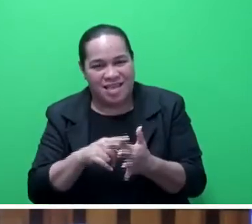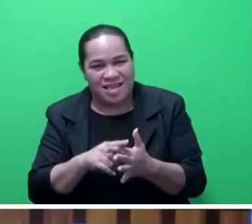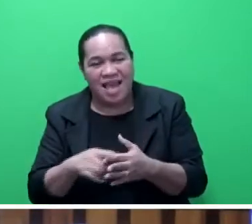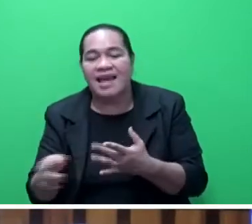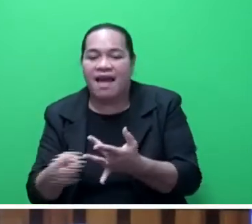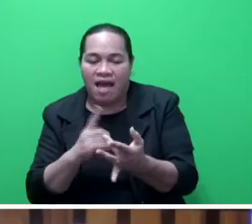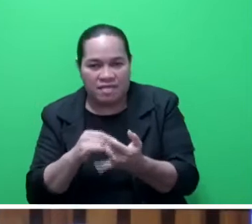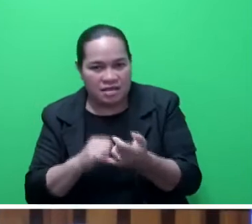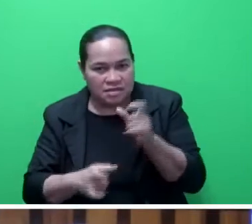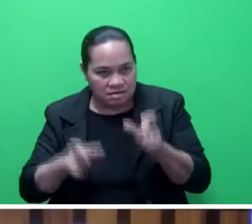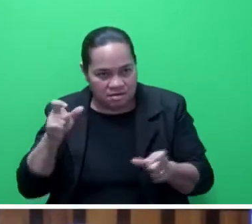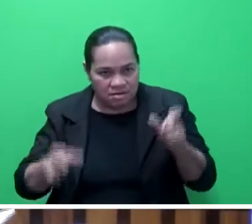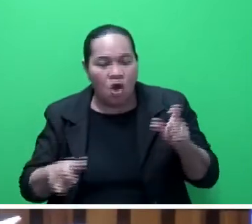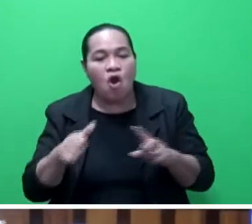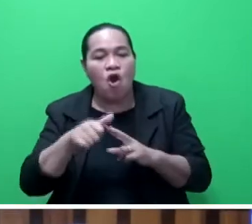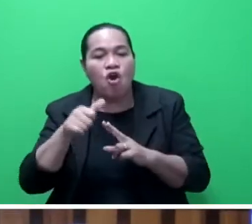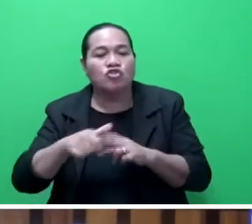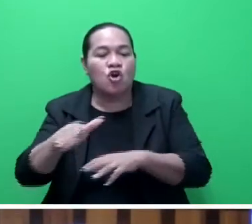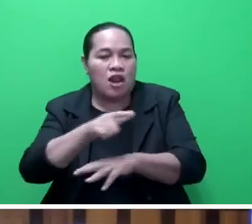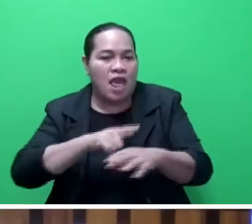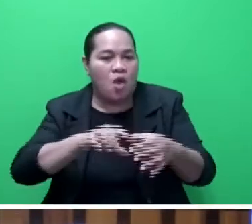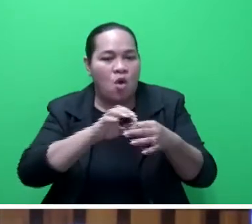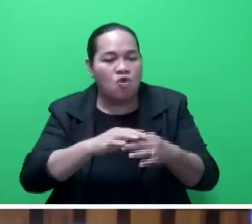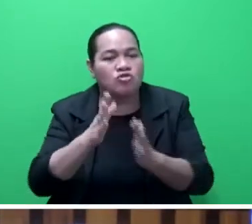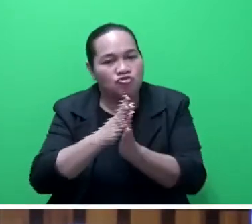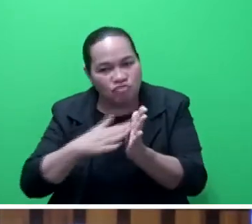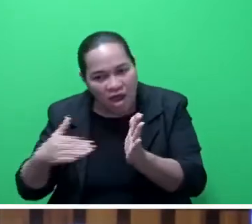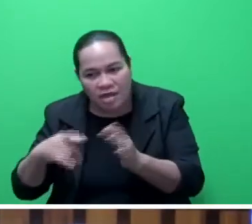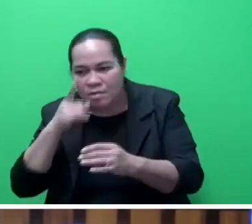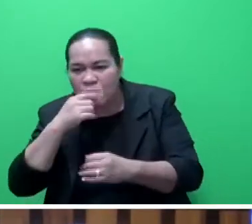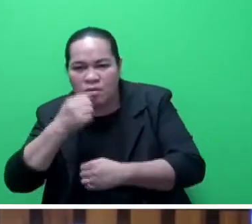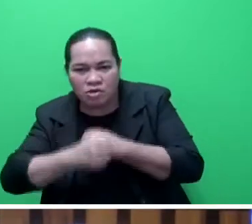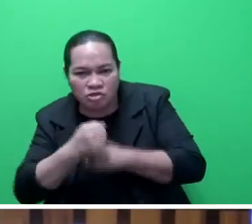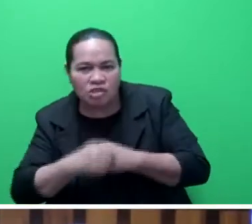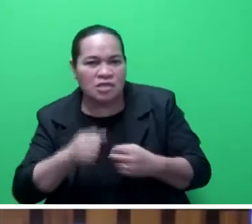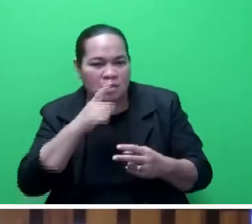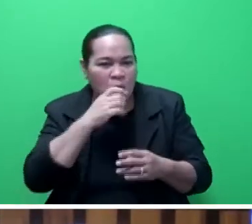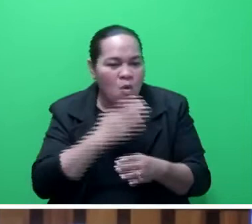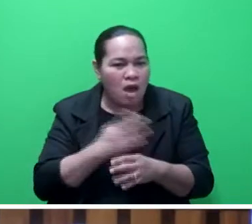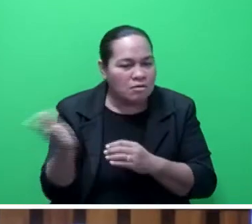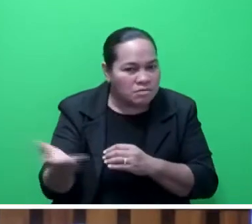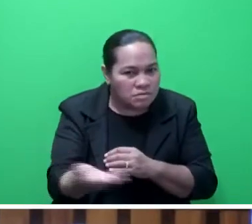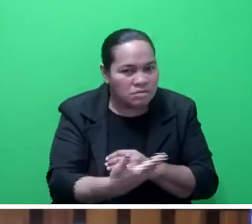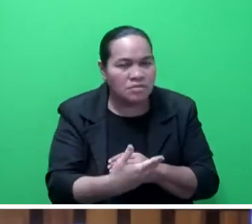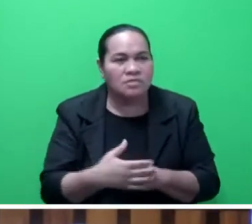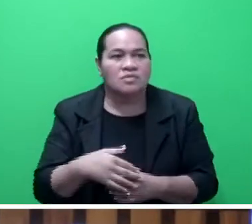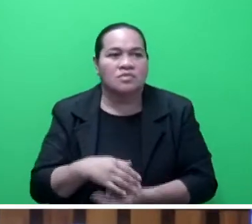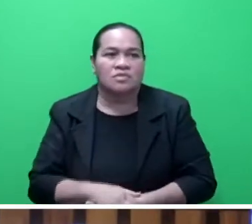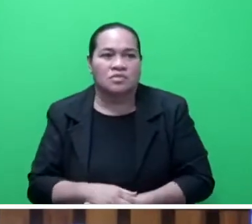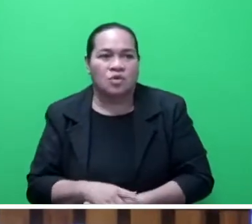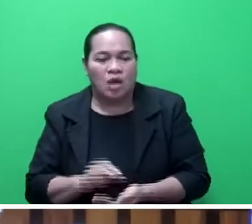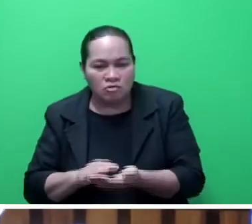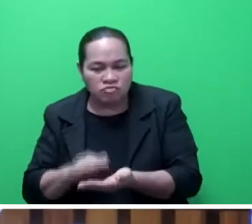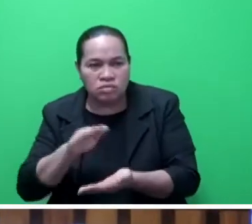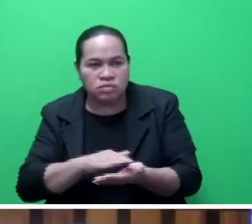other stakeholders, including the landowners, lorry drivers, cane cutters, machine operators, and financial institutions as the mill operations improve.